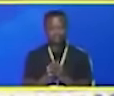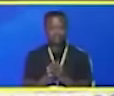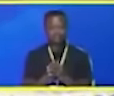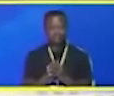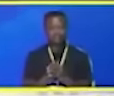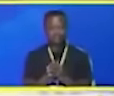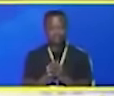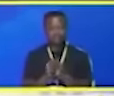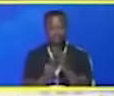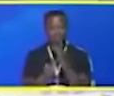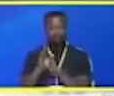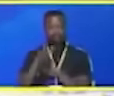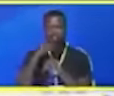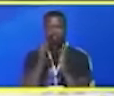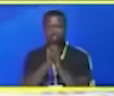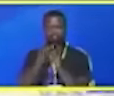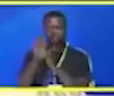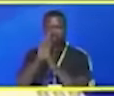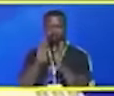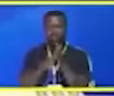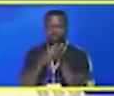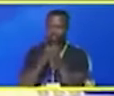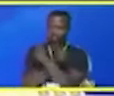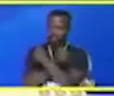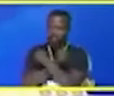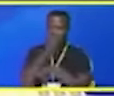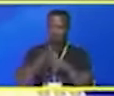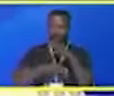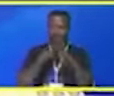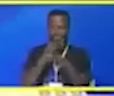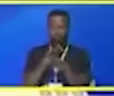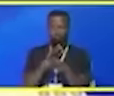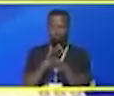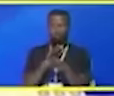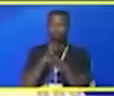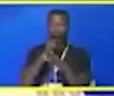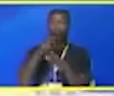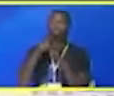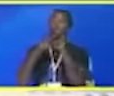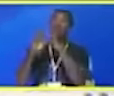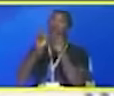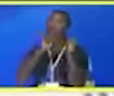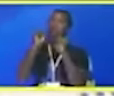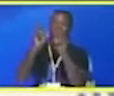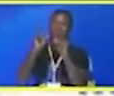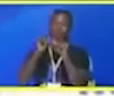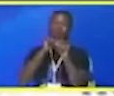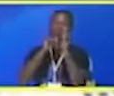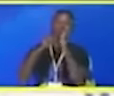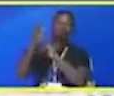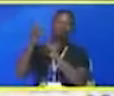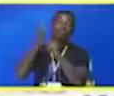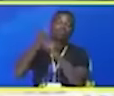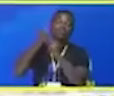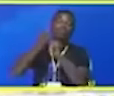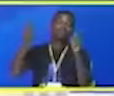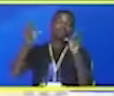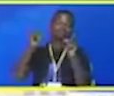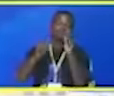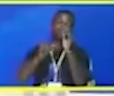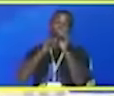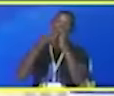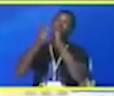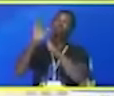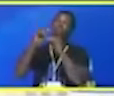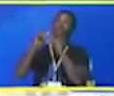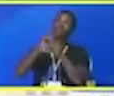The Bible says, for God so loved the world, not for God was so powerful, not for God was so great, not for God was